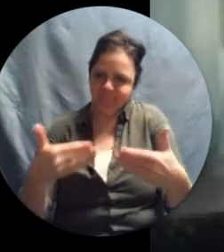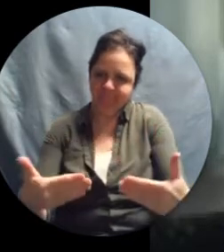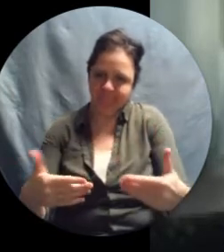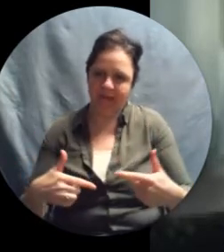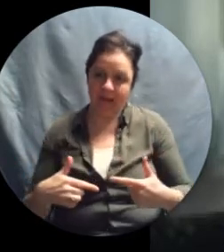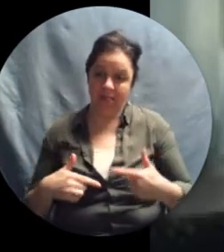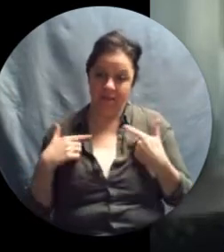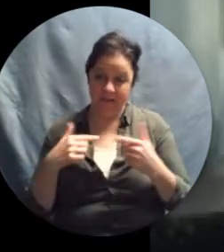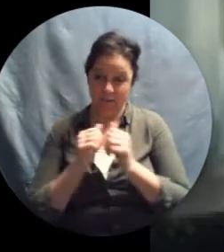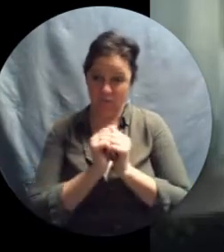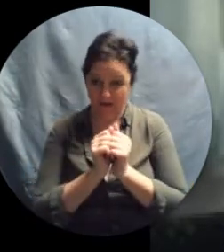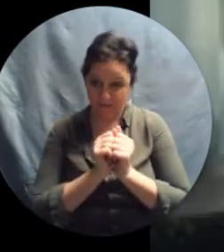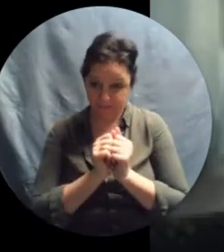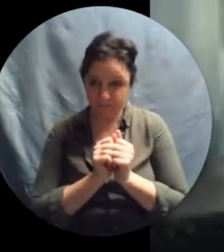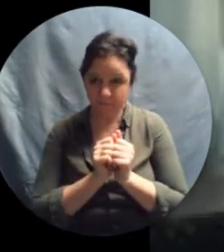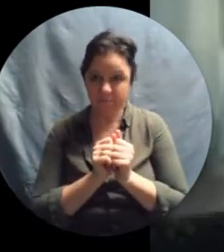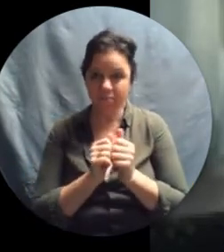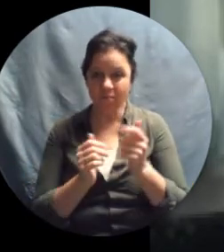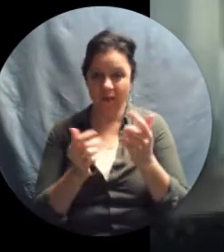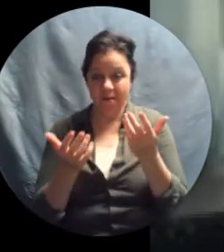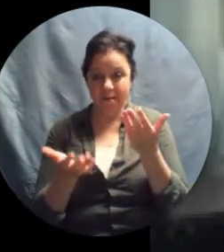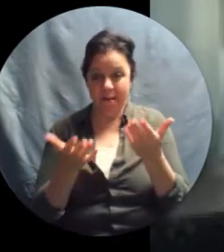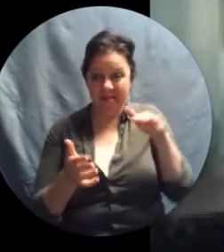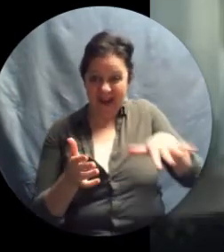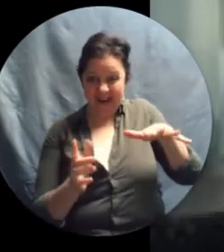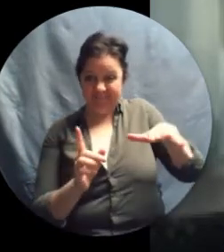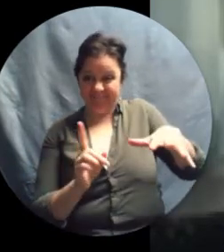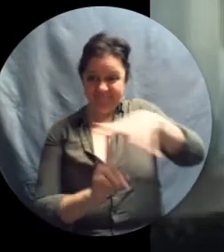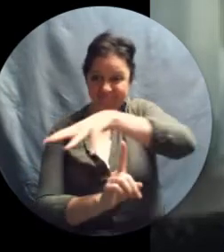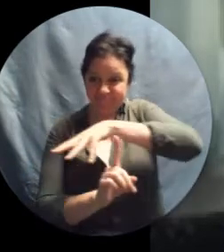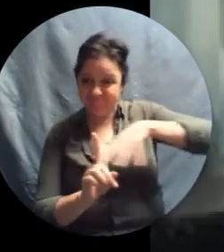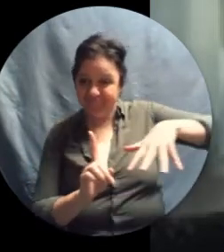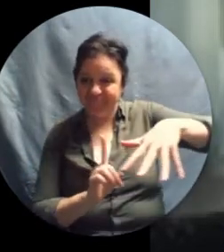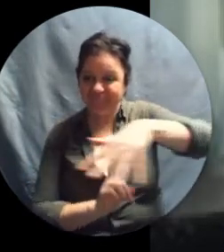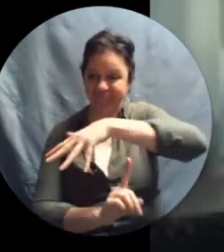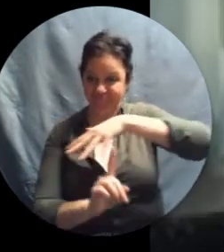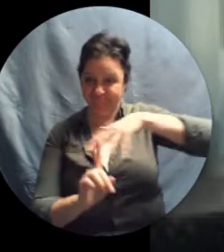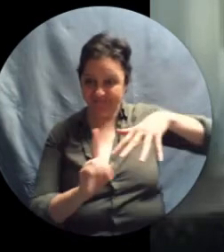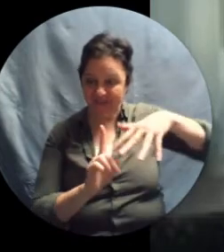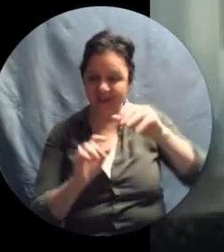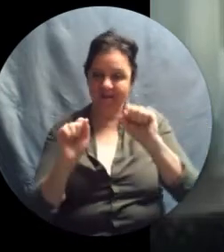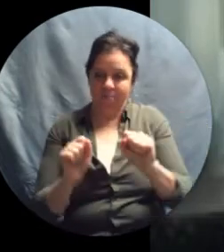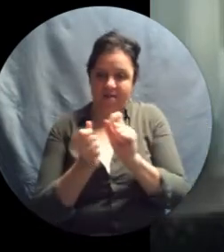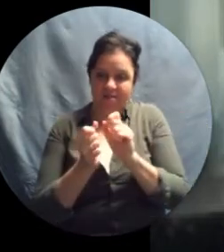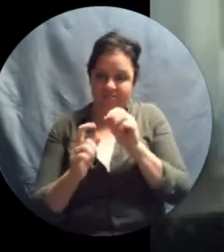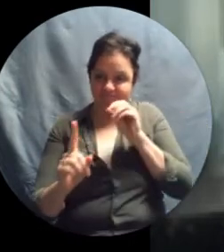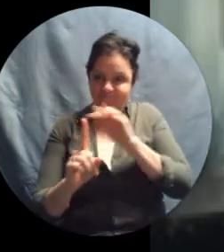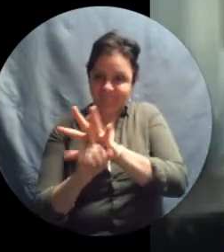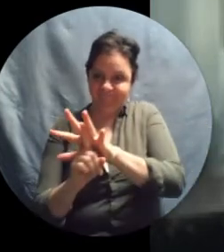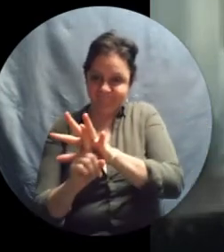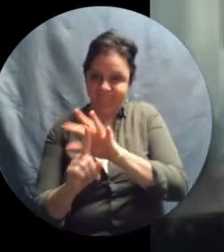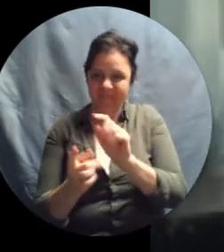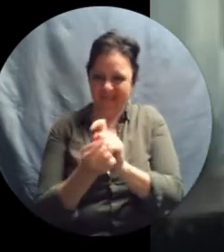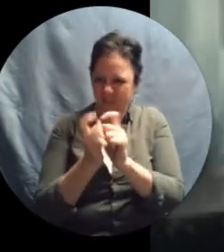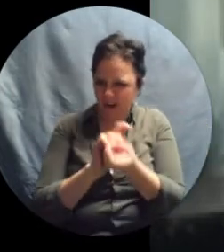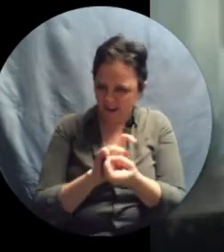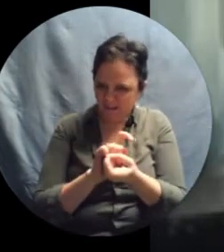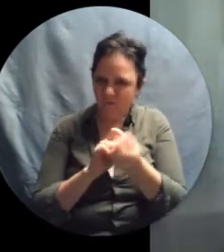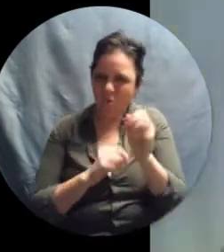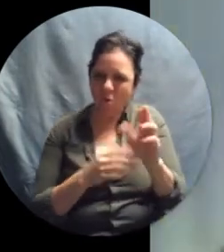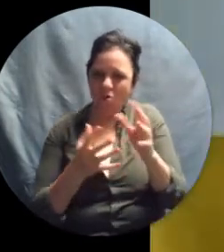can be completely destroyed into where it's no longer a habitat, which is really one of the growing concerns when we look at